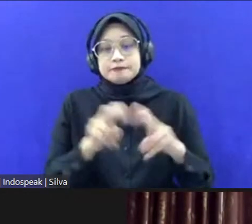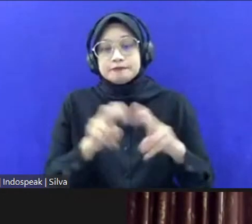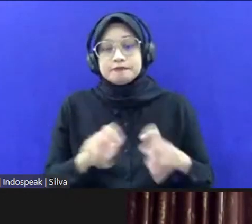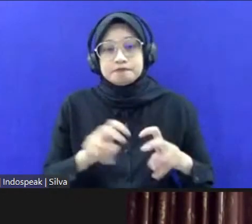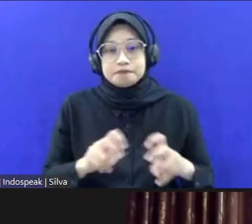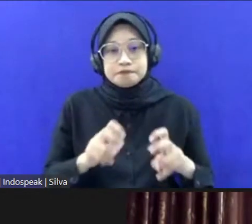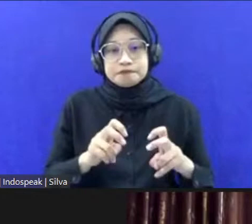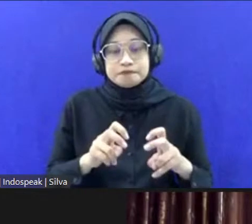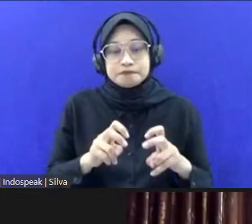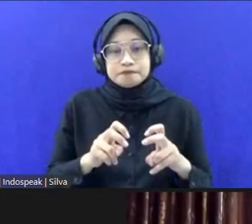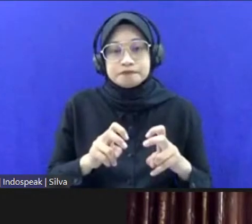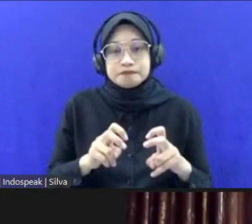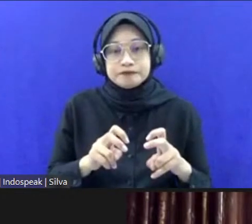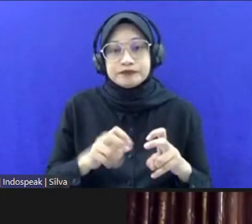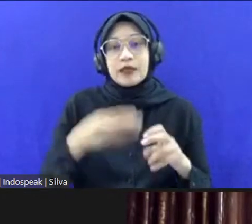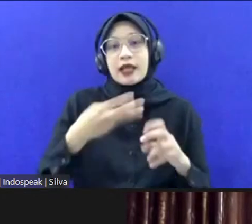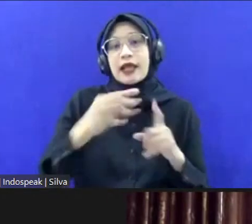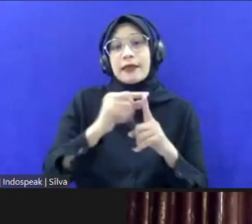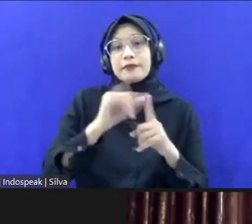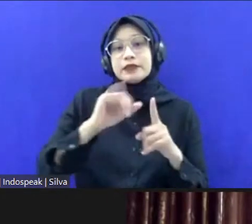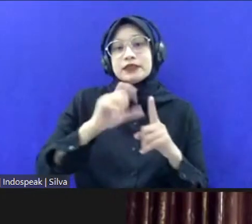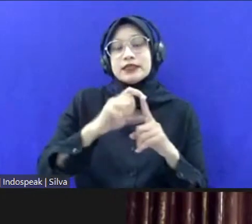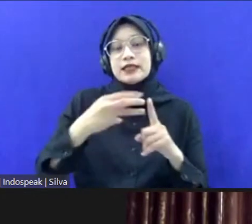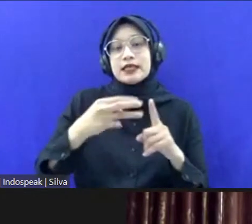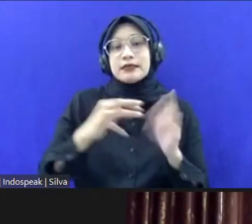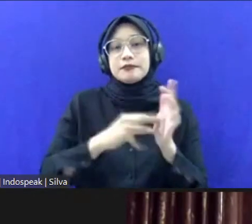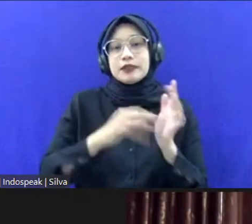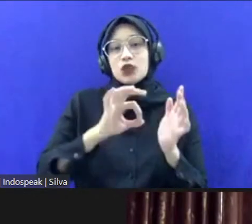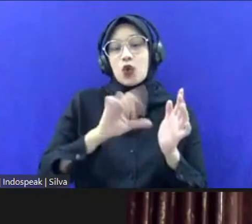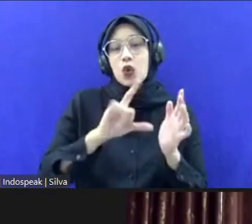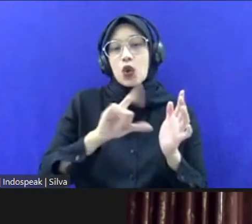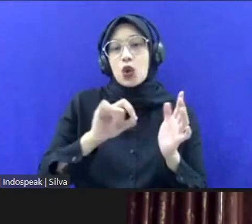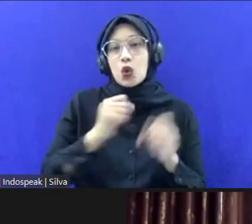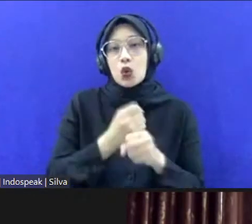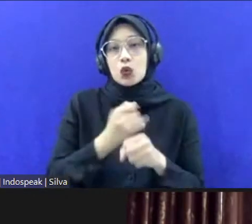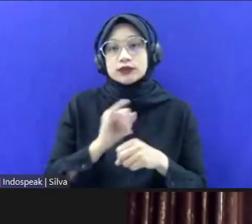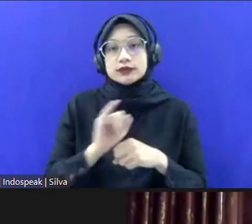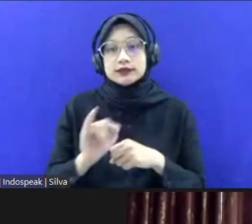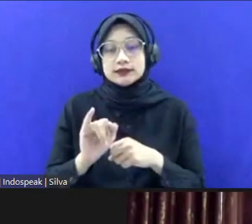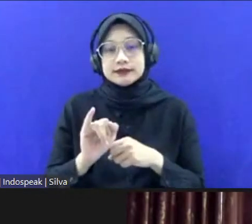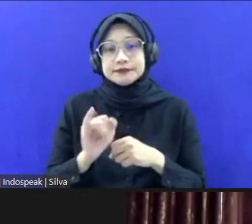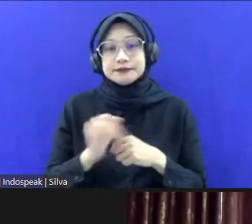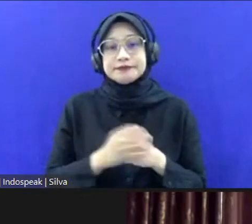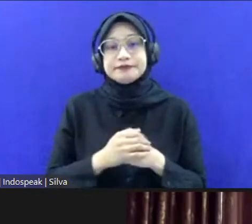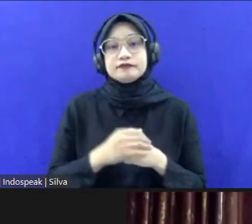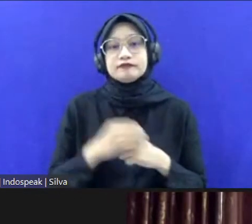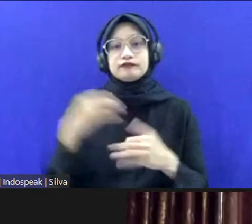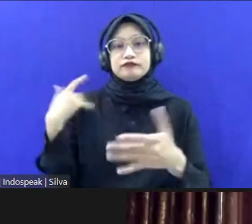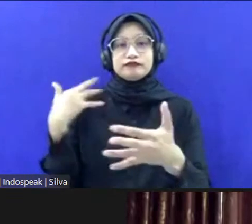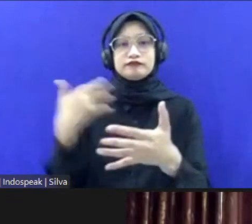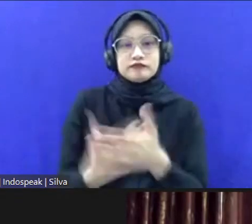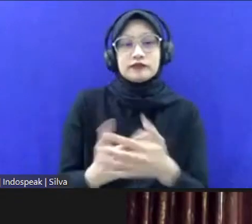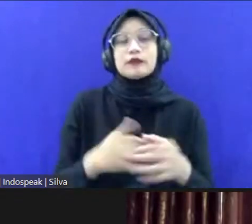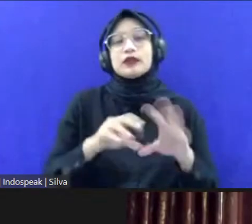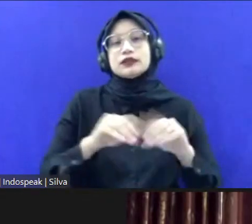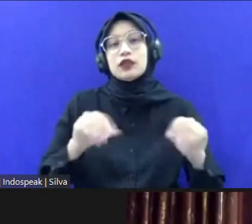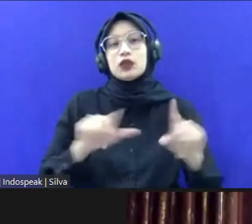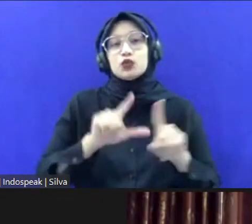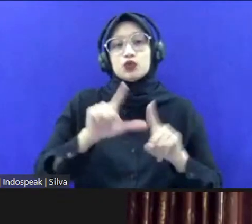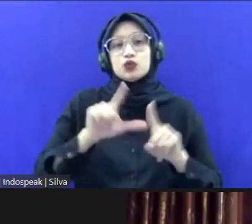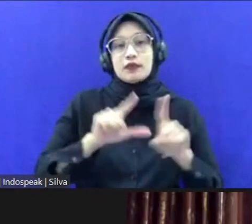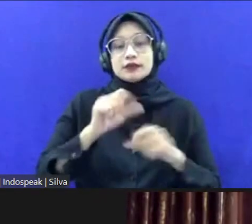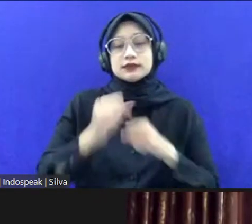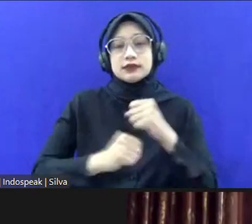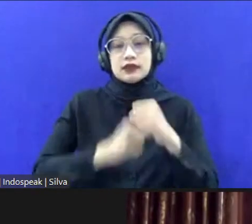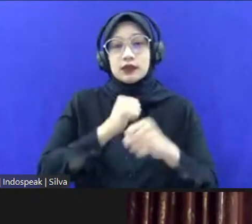spatial epidemiology, and malaria elimination strategies in the last 17 years. And I would also